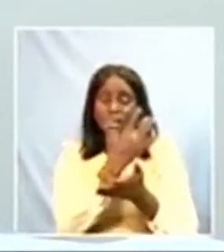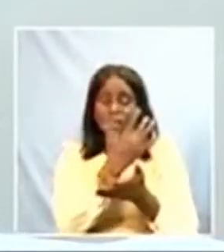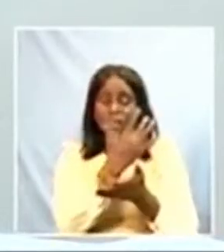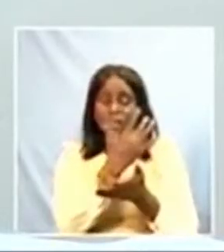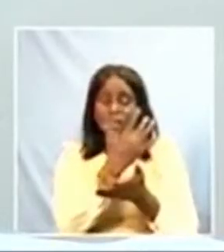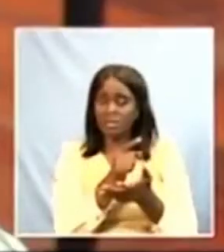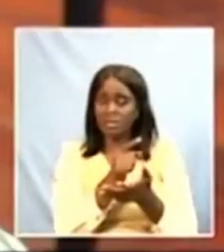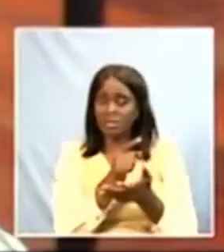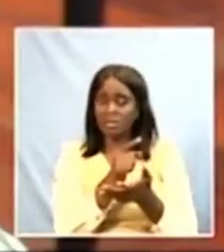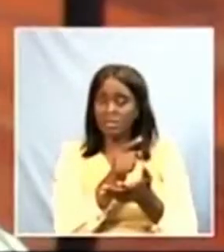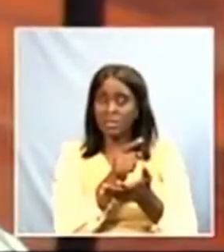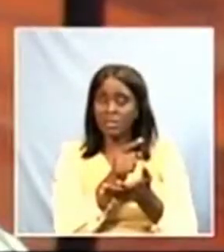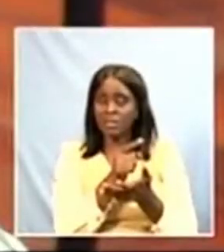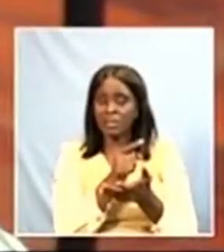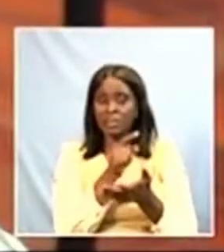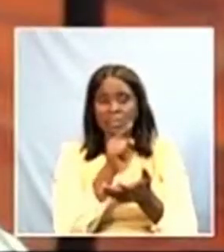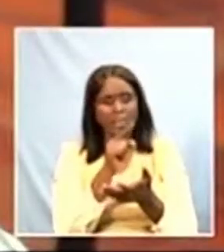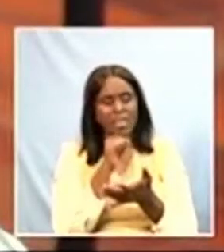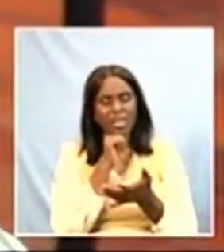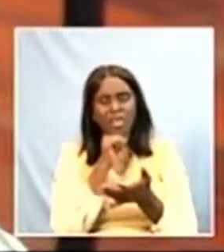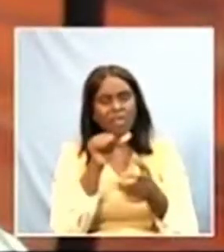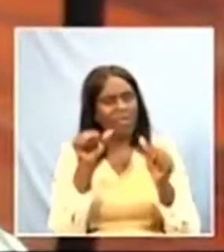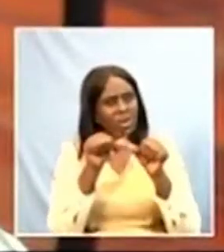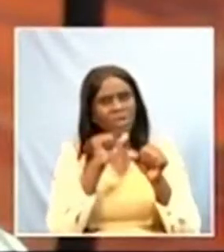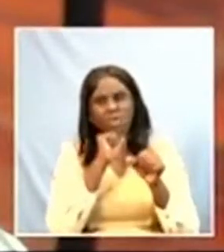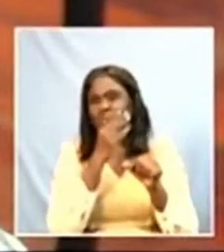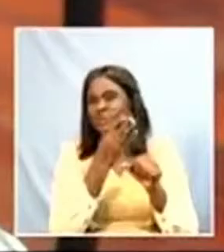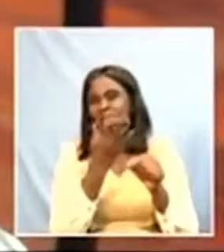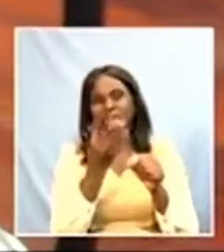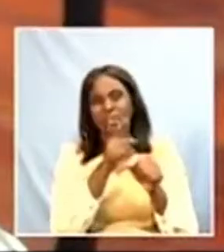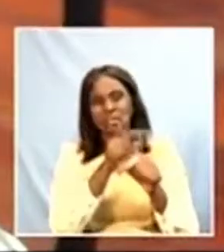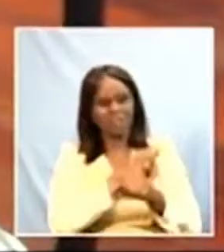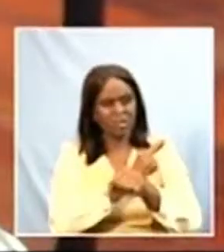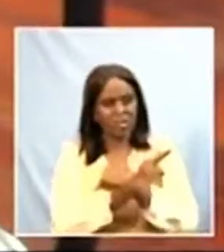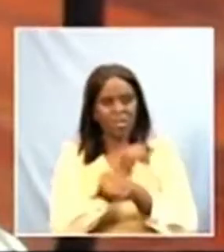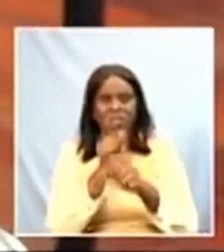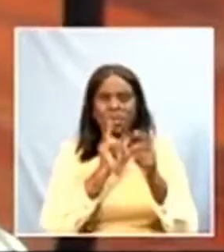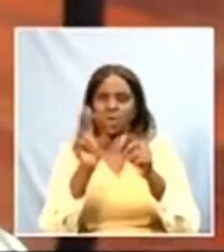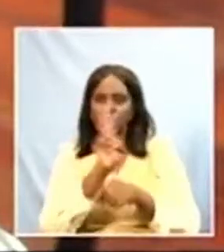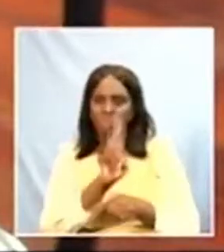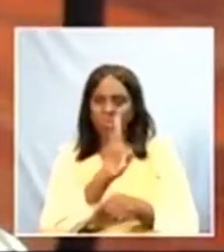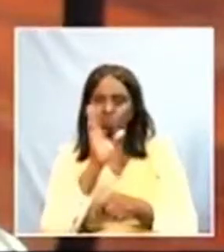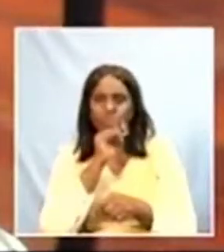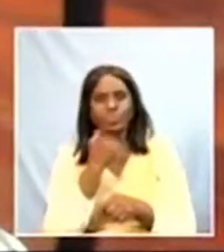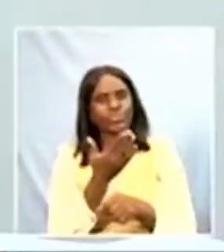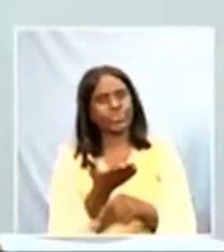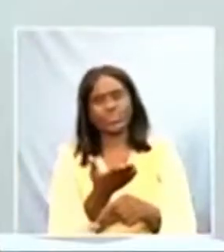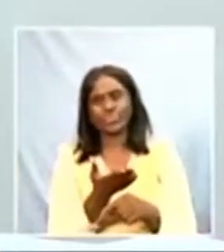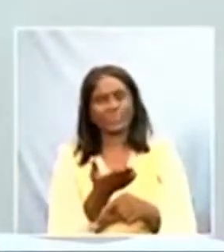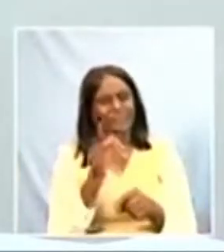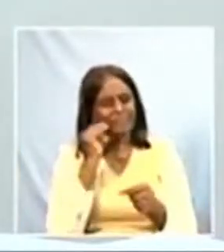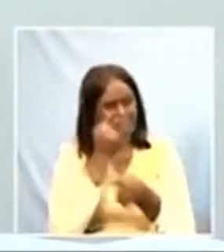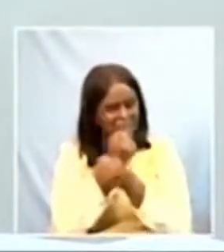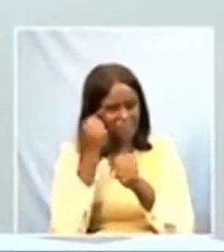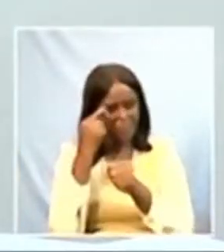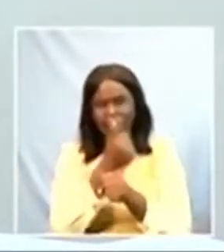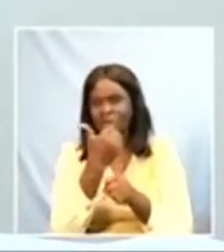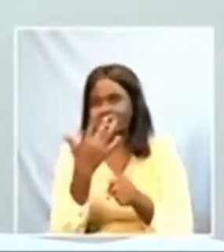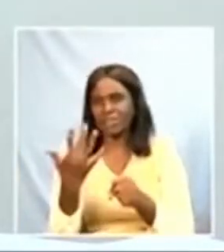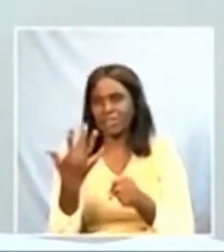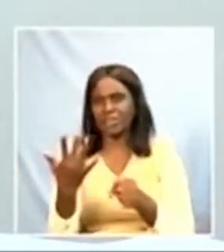things, these audits will not be there. These resources we are spending will be saved for other